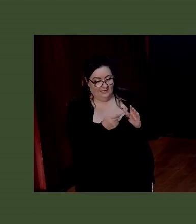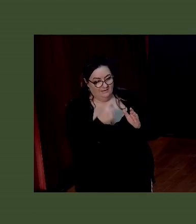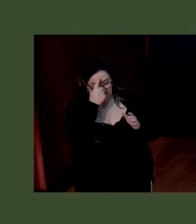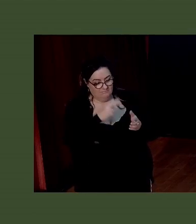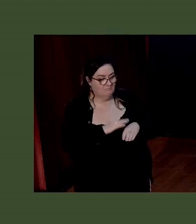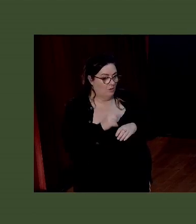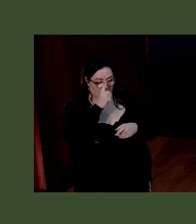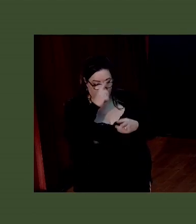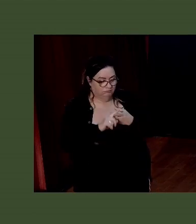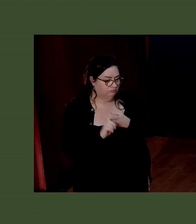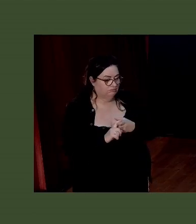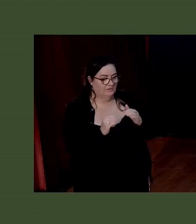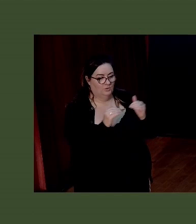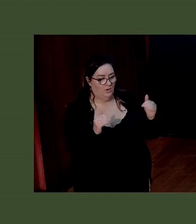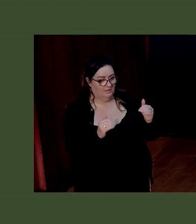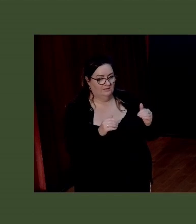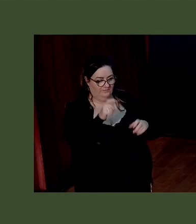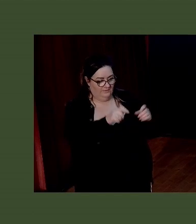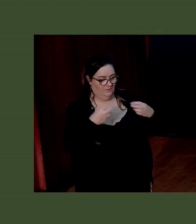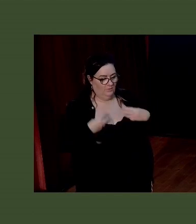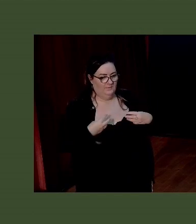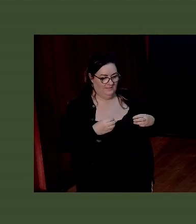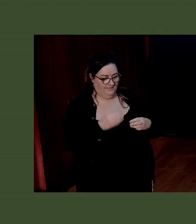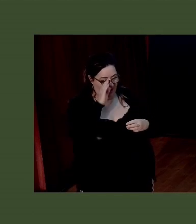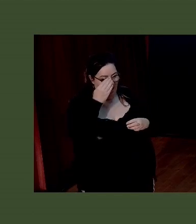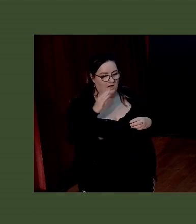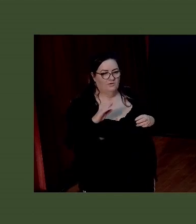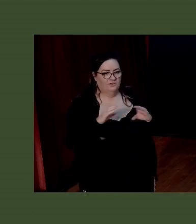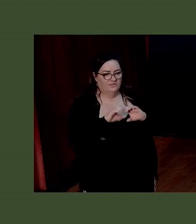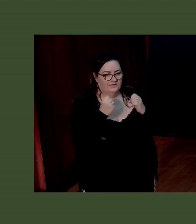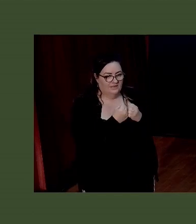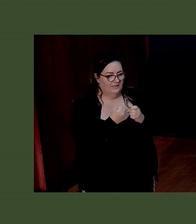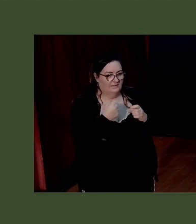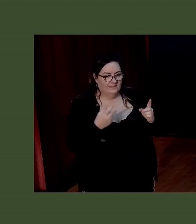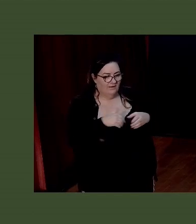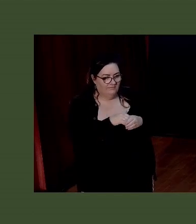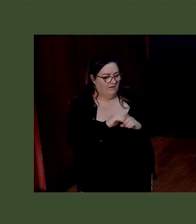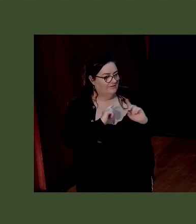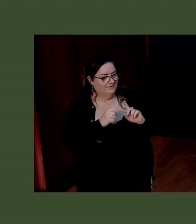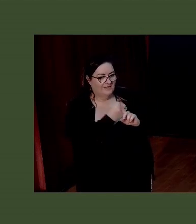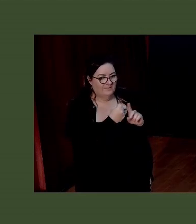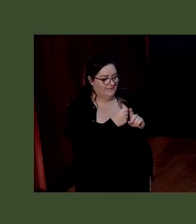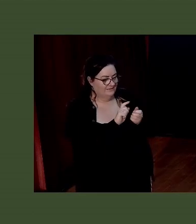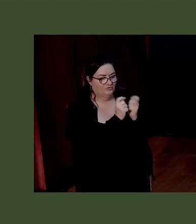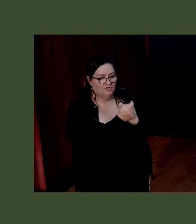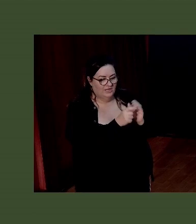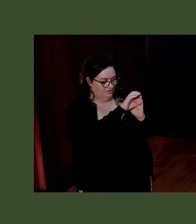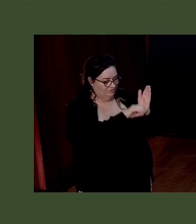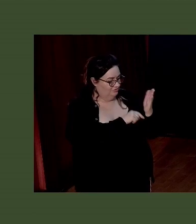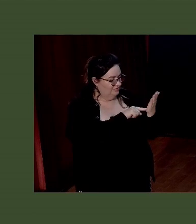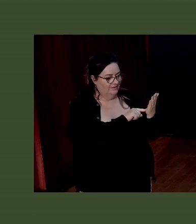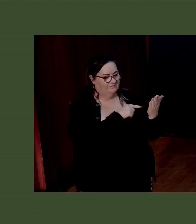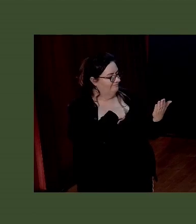committed to the cause of equality for women in Irish society, where they supported campaigns to counteract or change the legislation which they